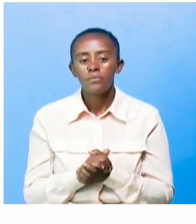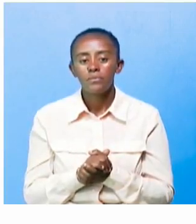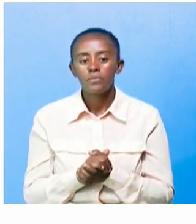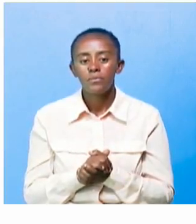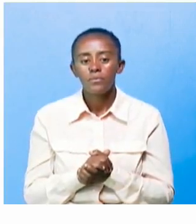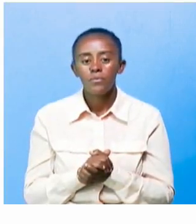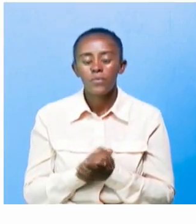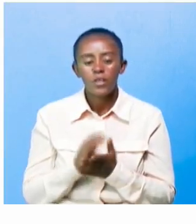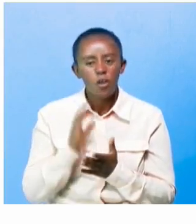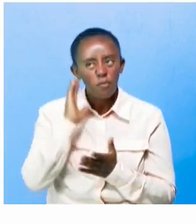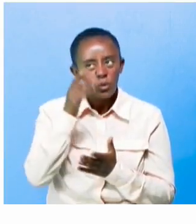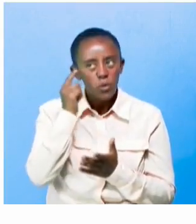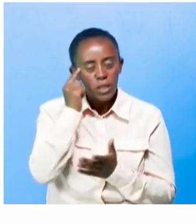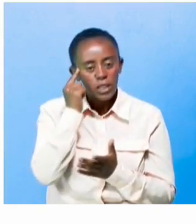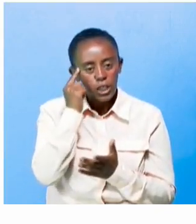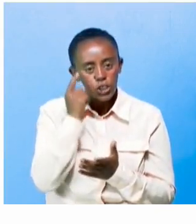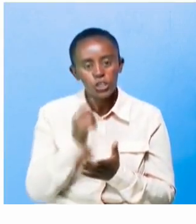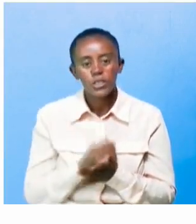intentions